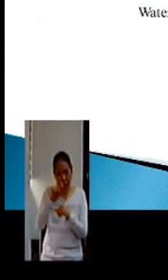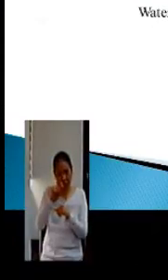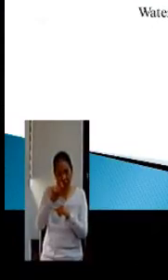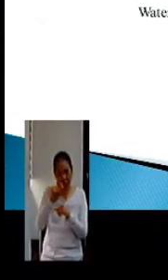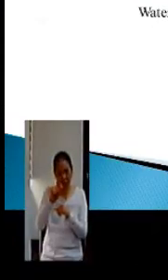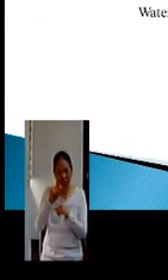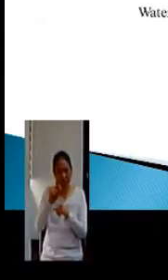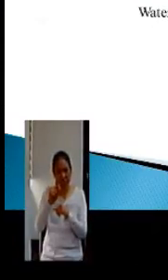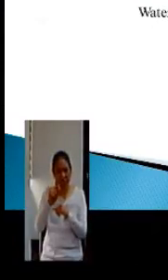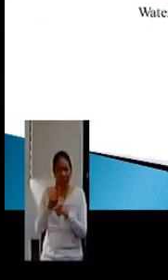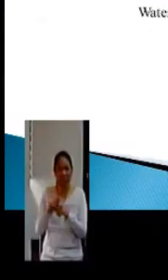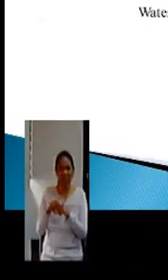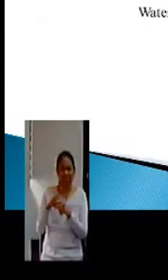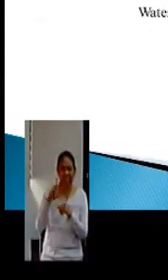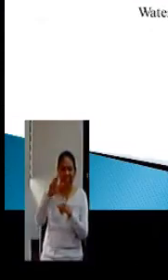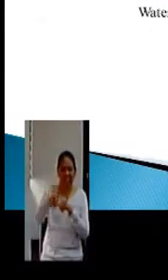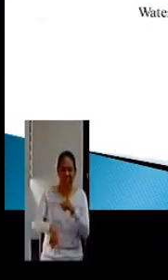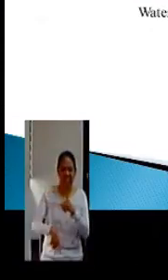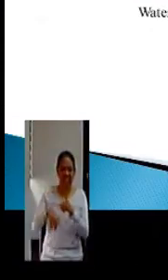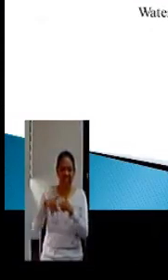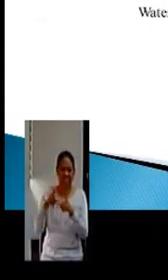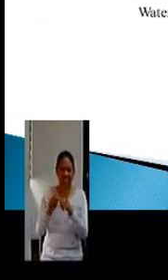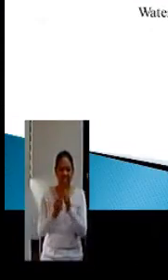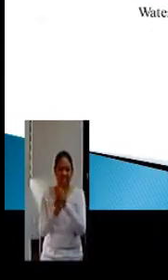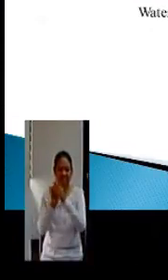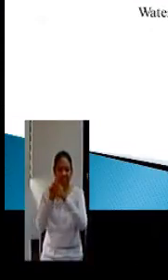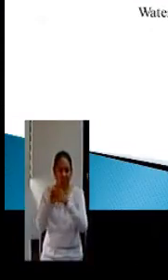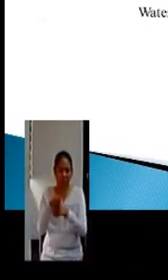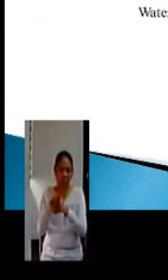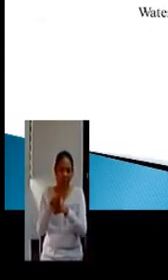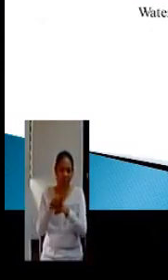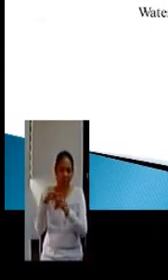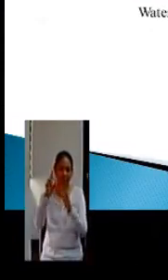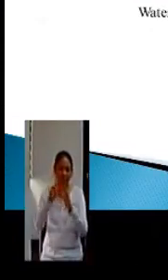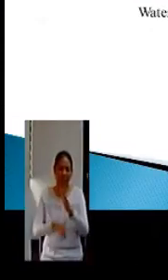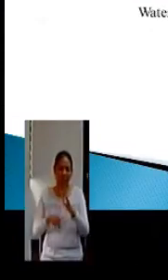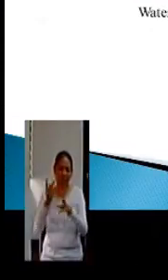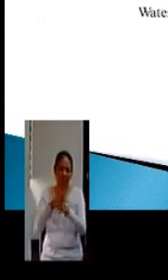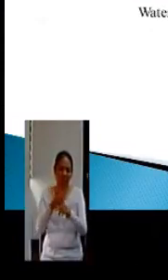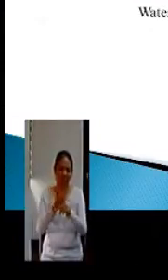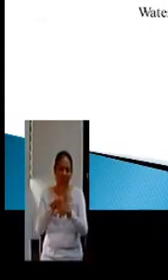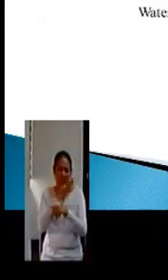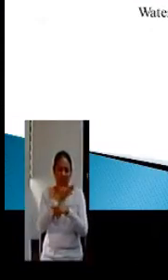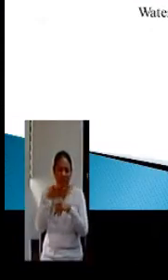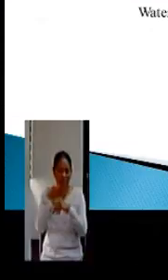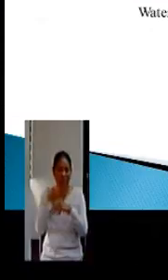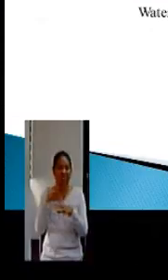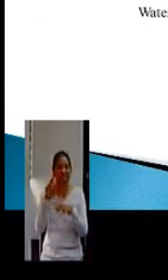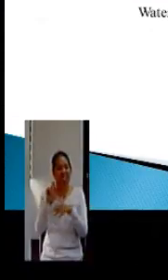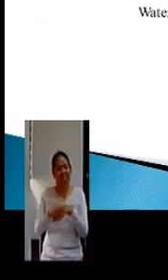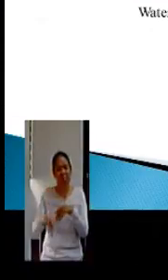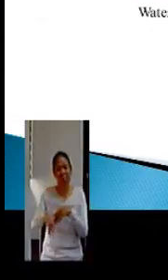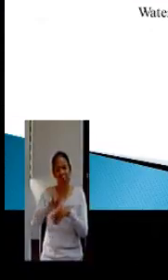which will lead to the low production of our farmers. And of course, our farmers will be dismayed. And comes the next harvest,